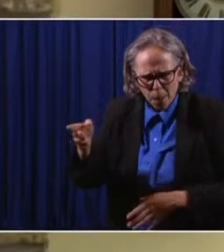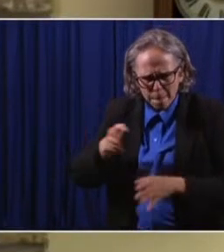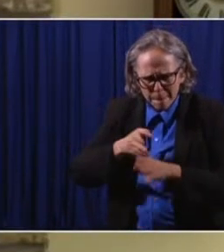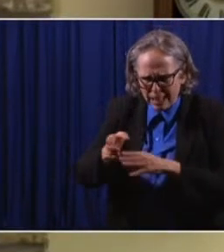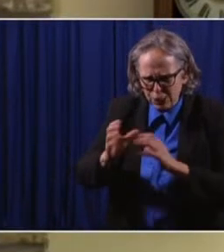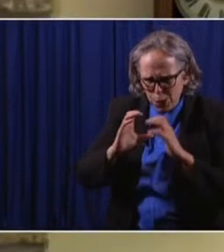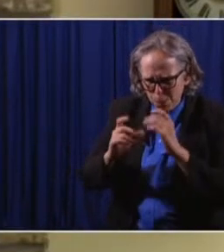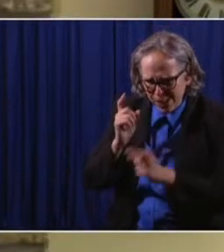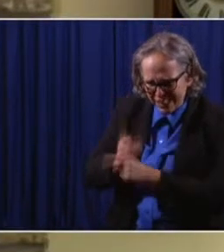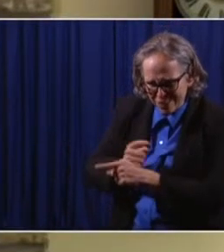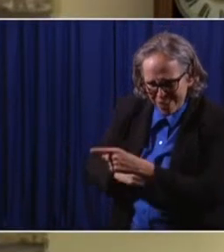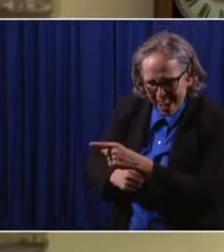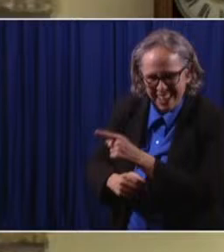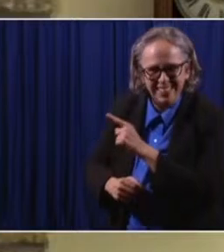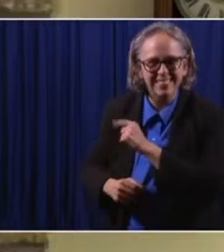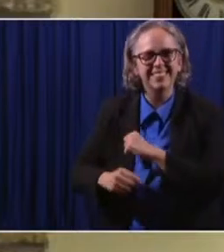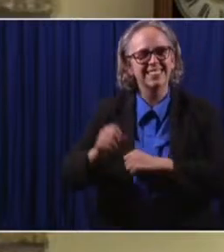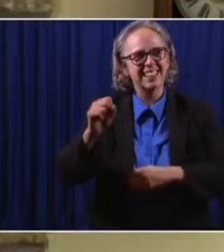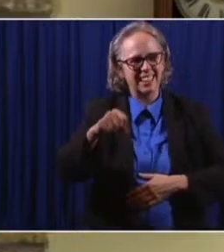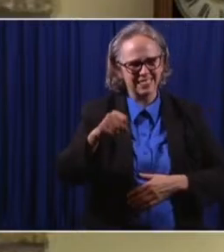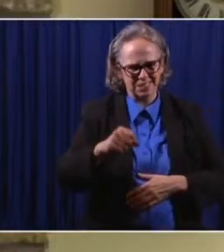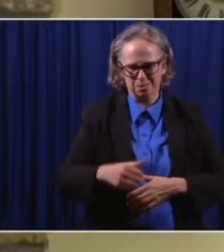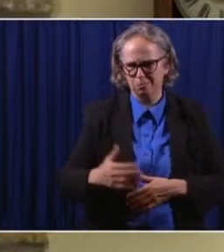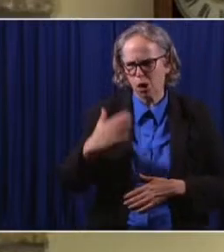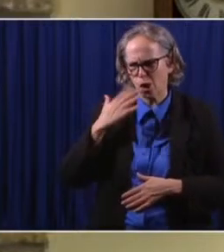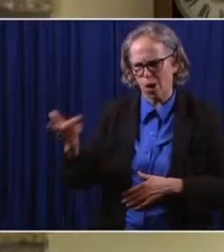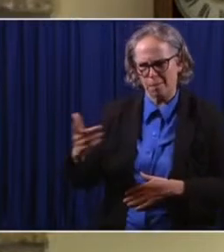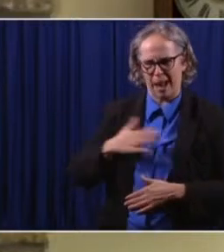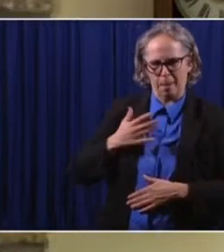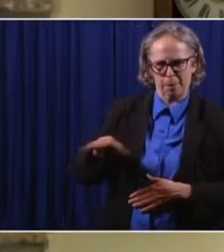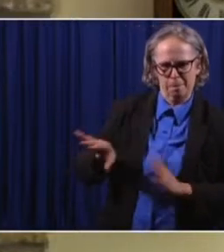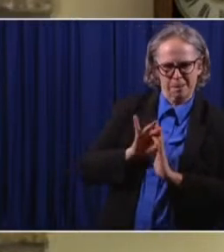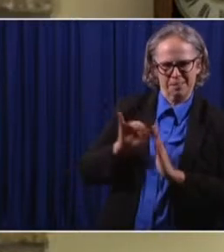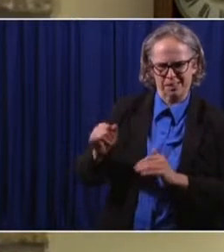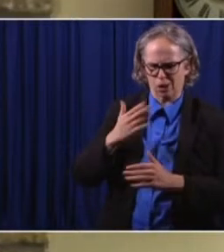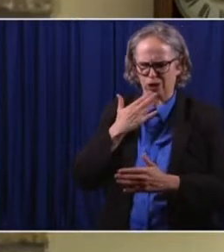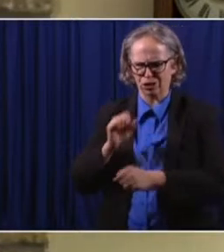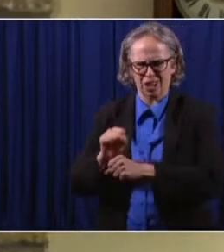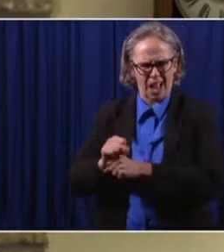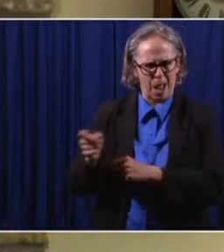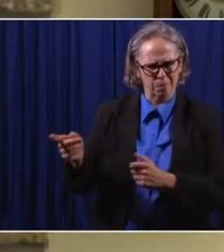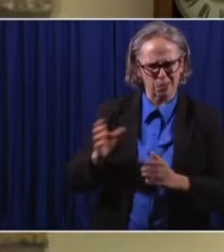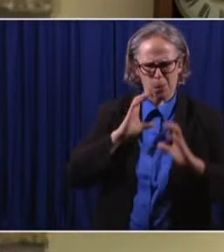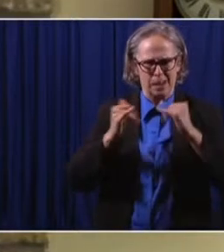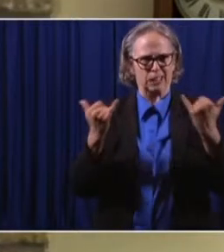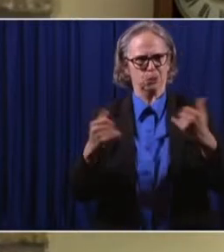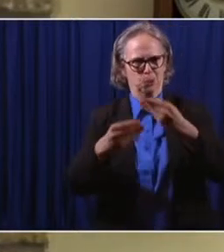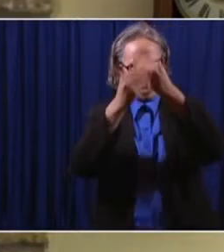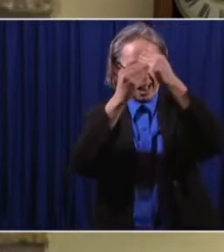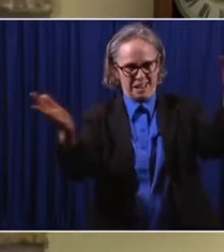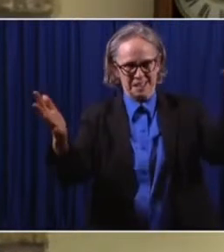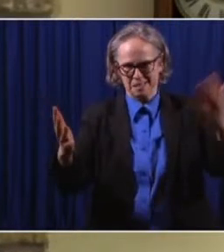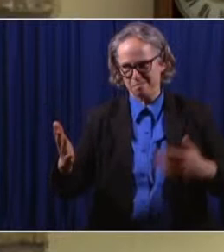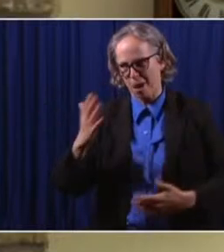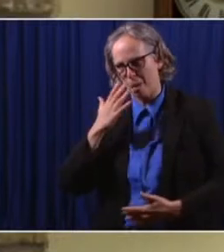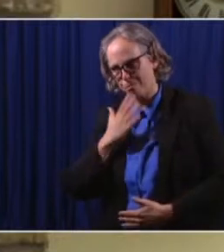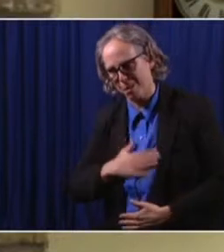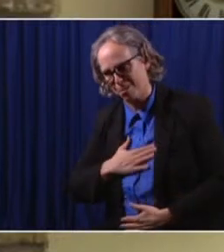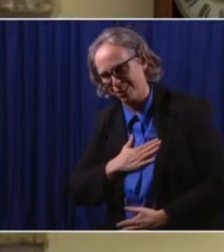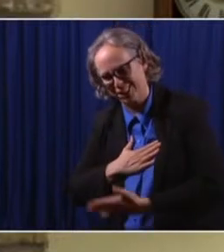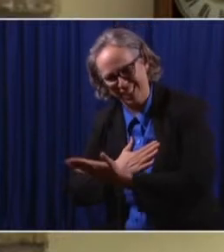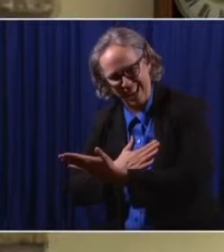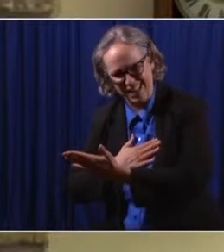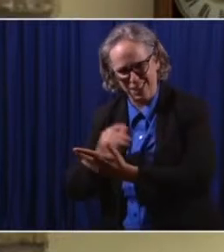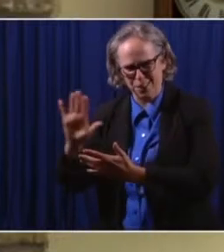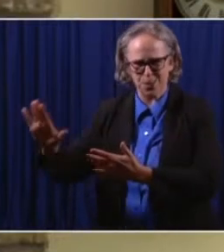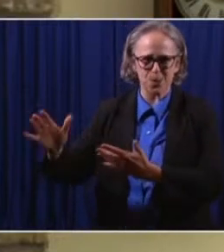I am. Good. You're doing a good job communicating today. Thank you. We appreciate it, and good luck to you and the other students